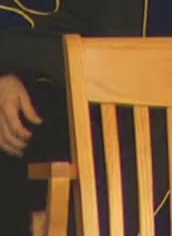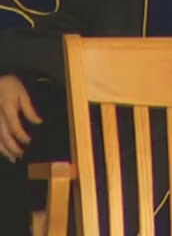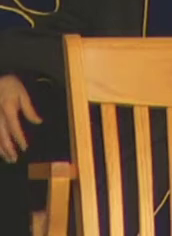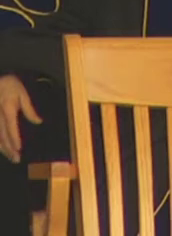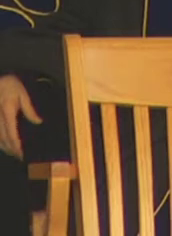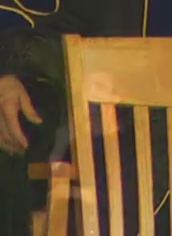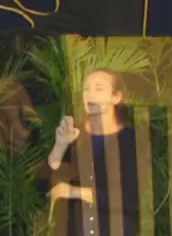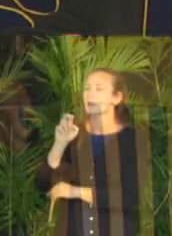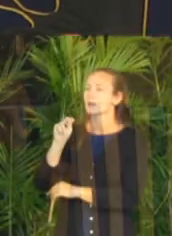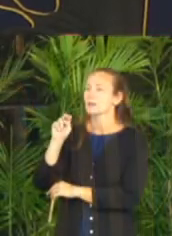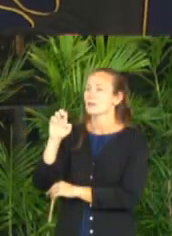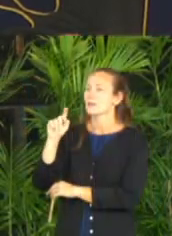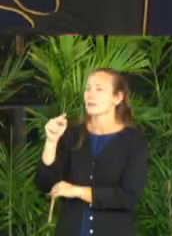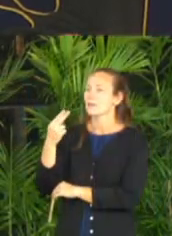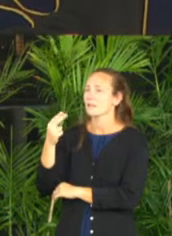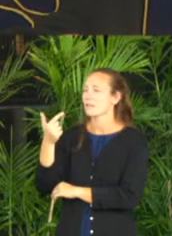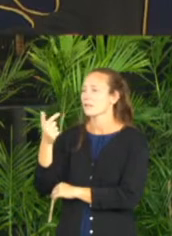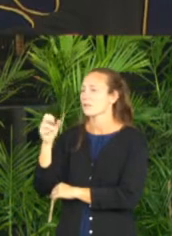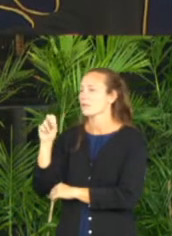Kenneth Gordon,